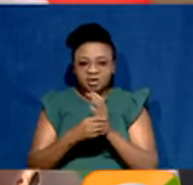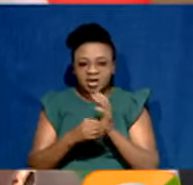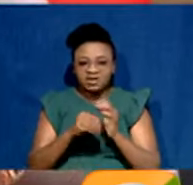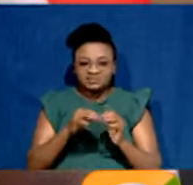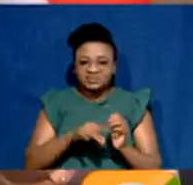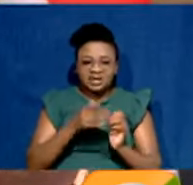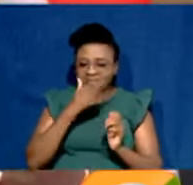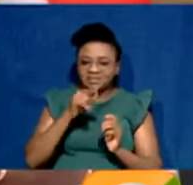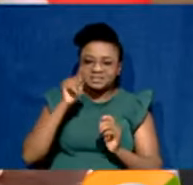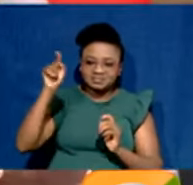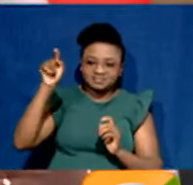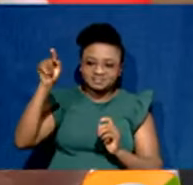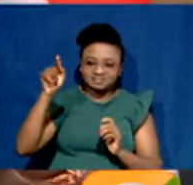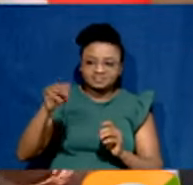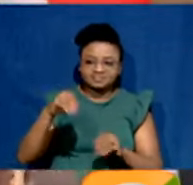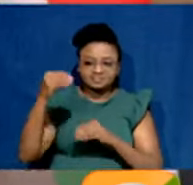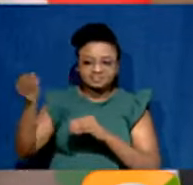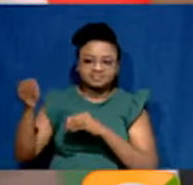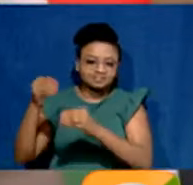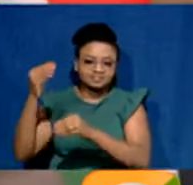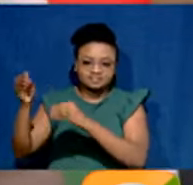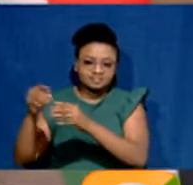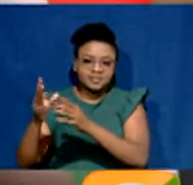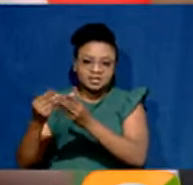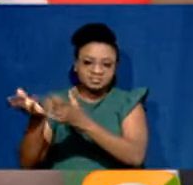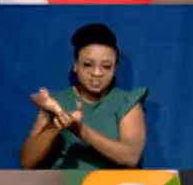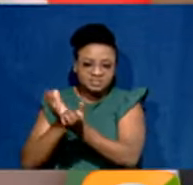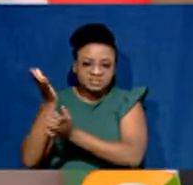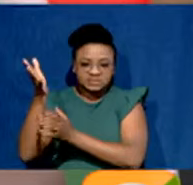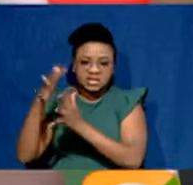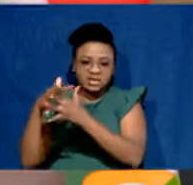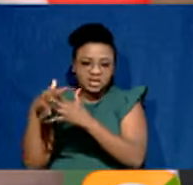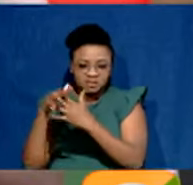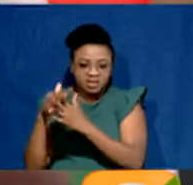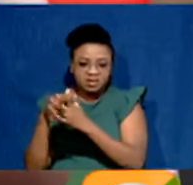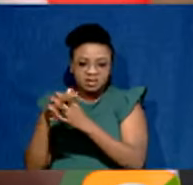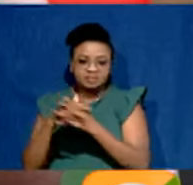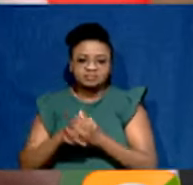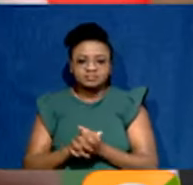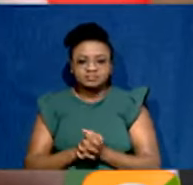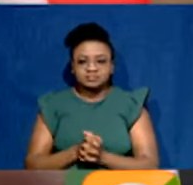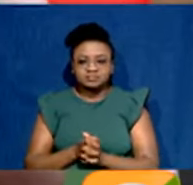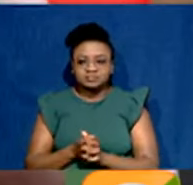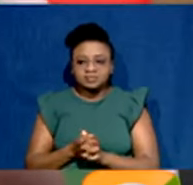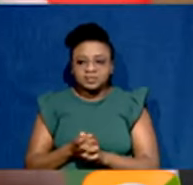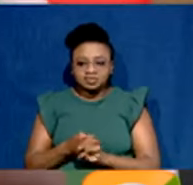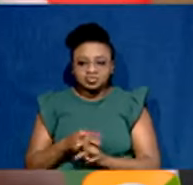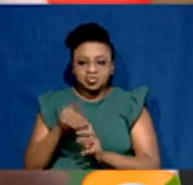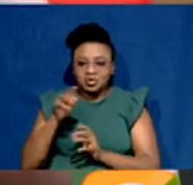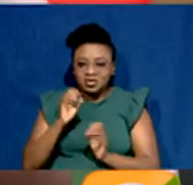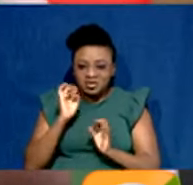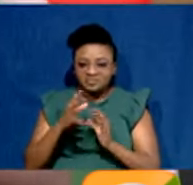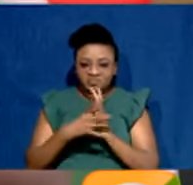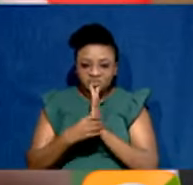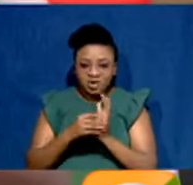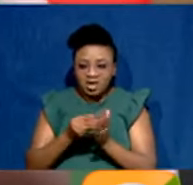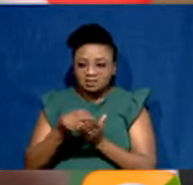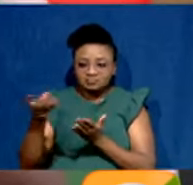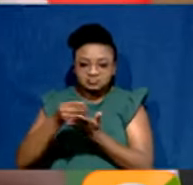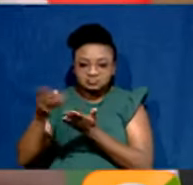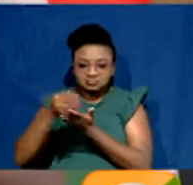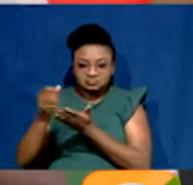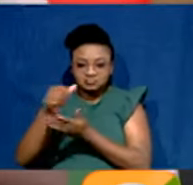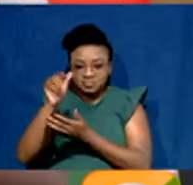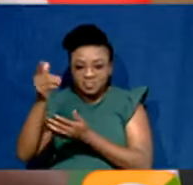Kenya, leaving other countries, going to the US. What does that mean? It reduces the supply of dollars.